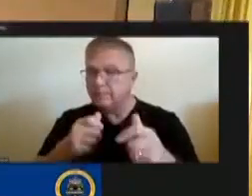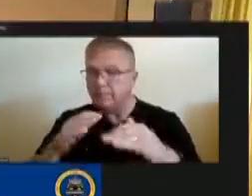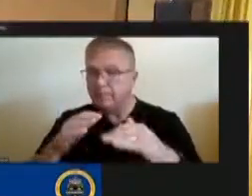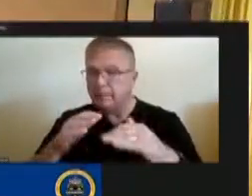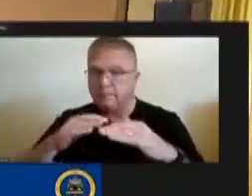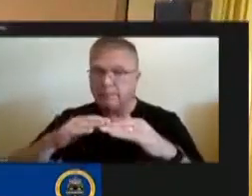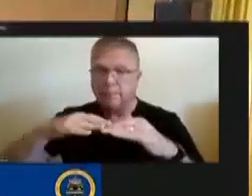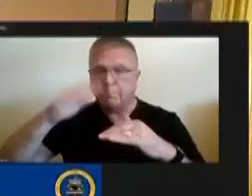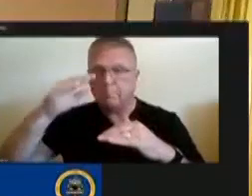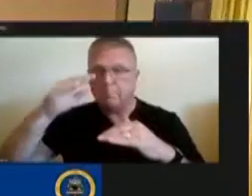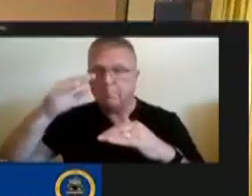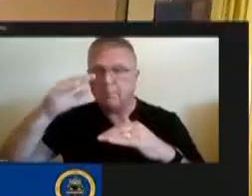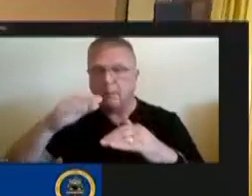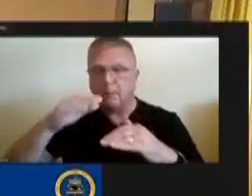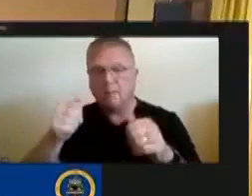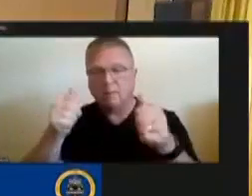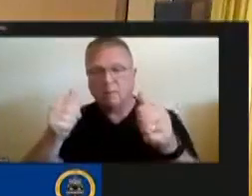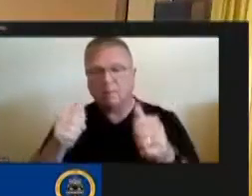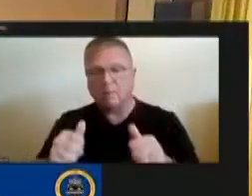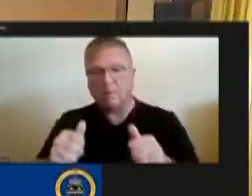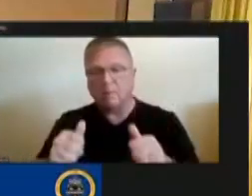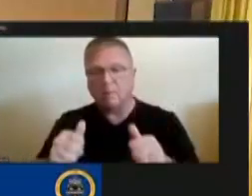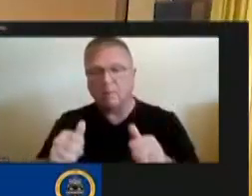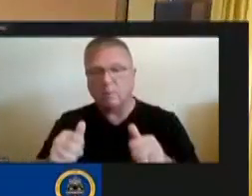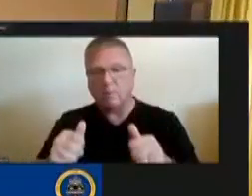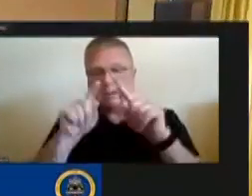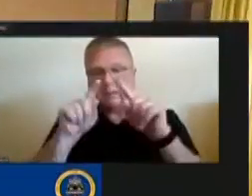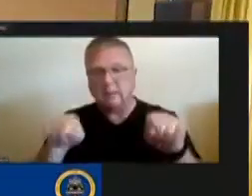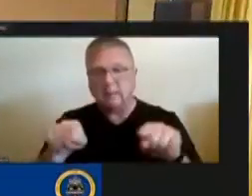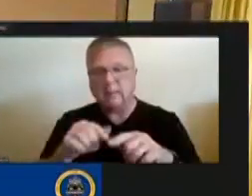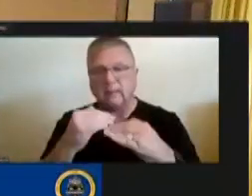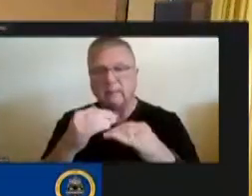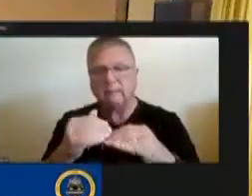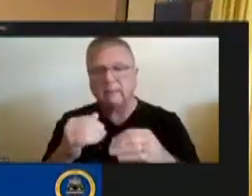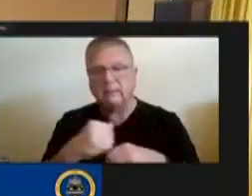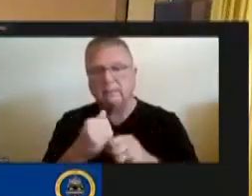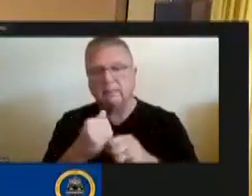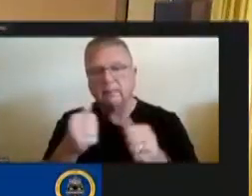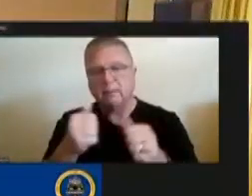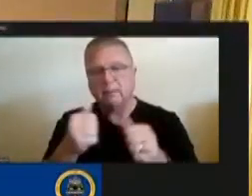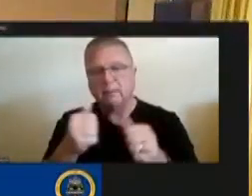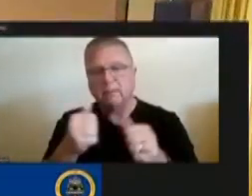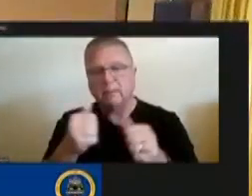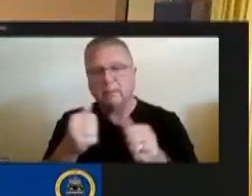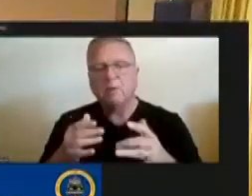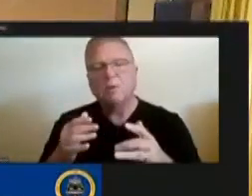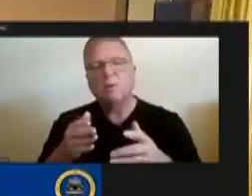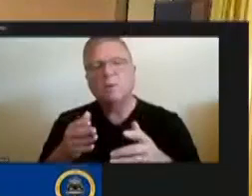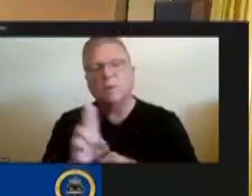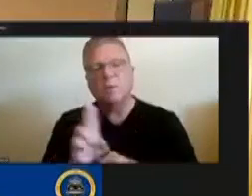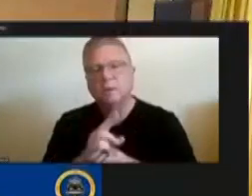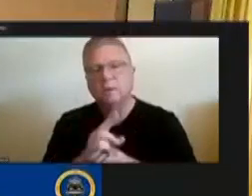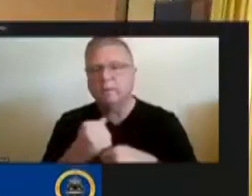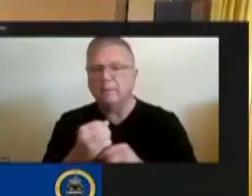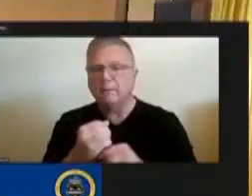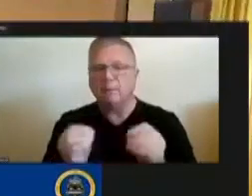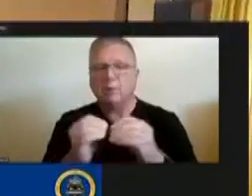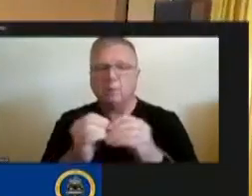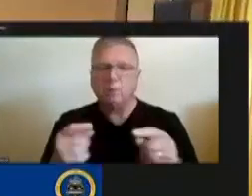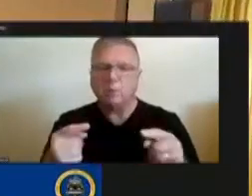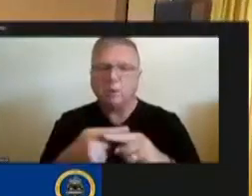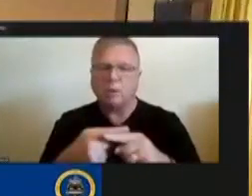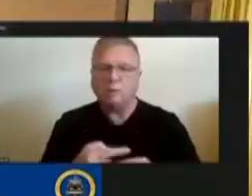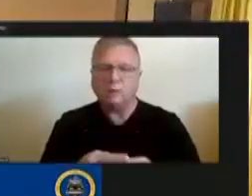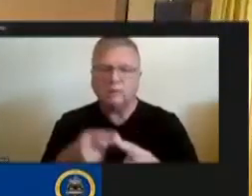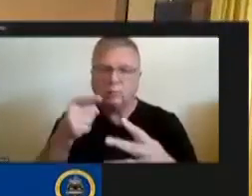limit. Adding drive-throughs further degrades safety for vulnerable street users and creates additional conflict points. Limiting